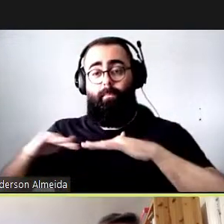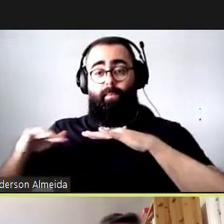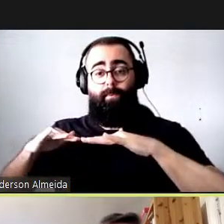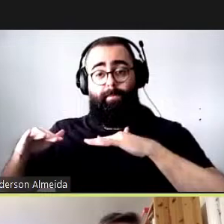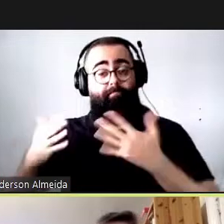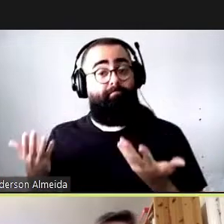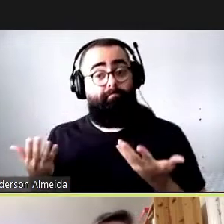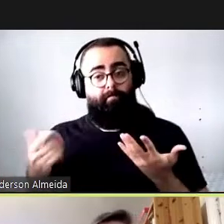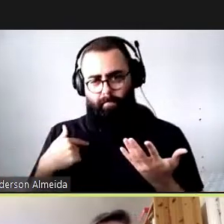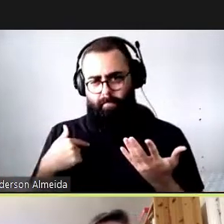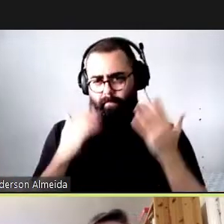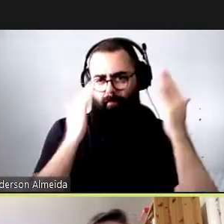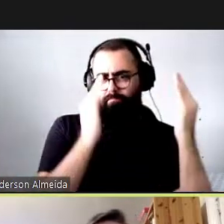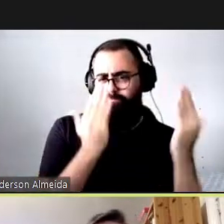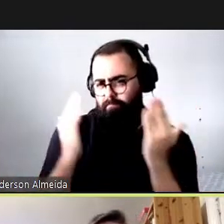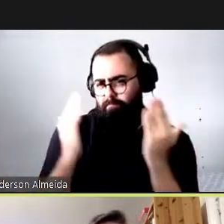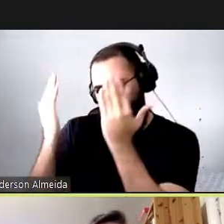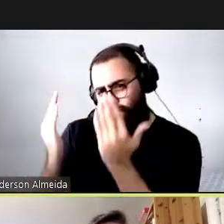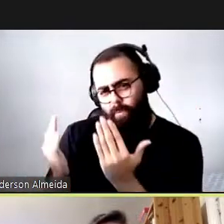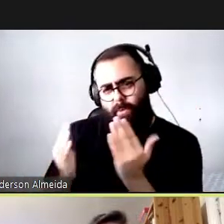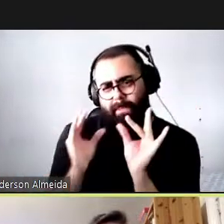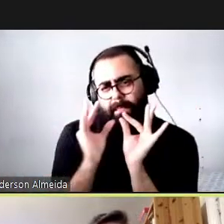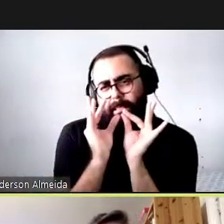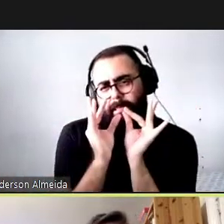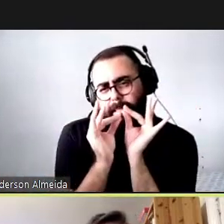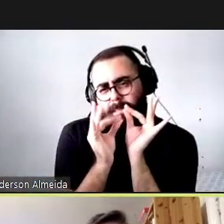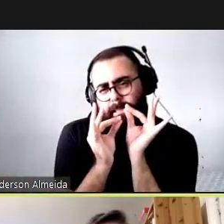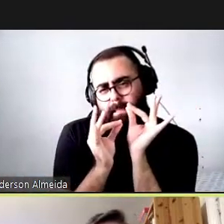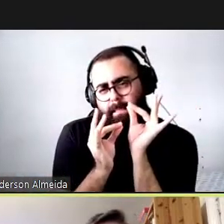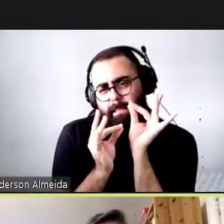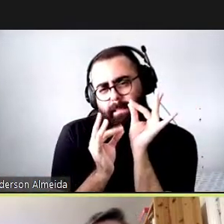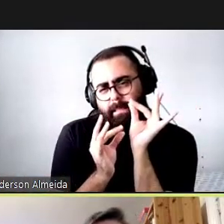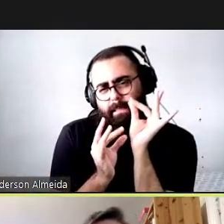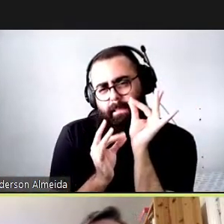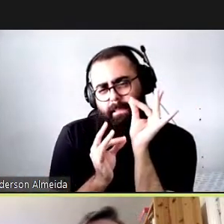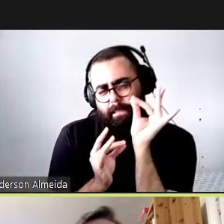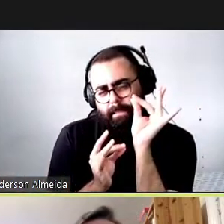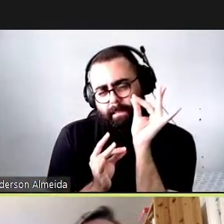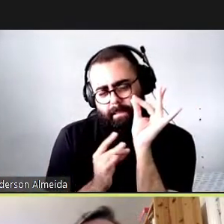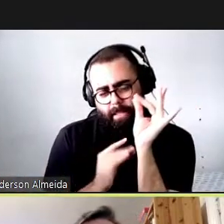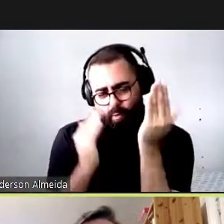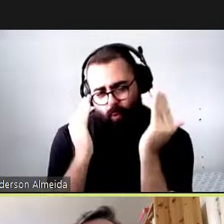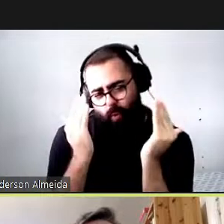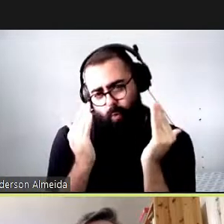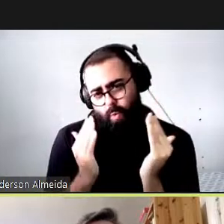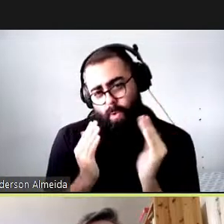things in careful detail to get at that topic.